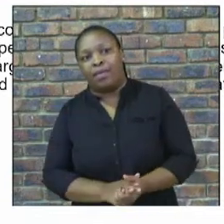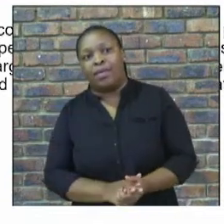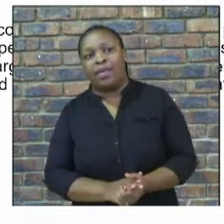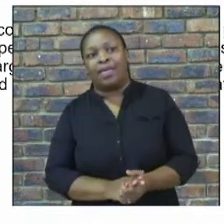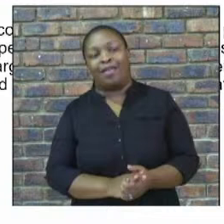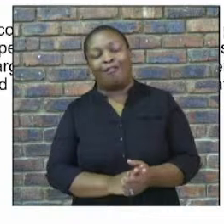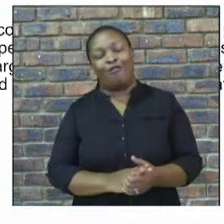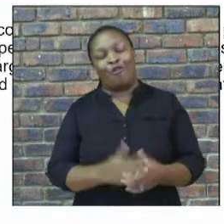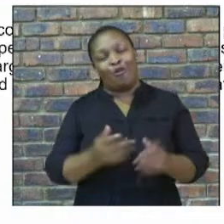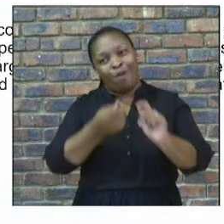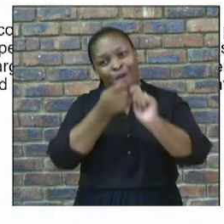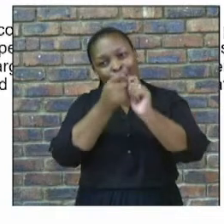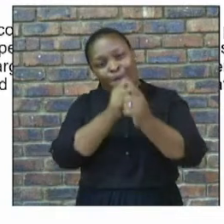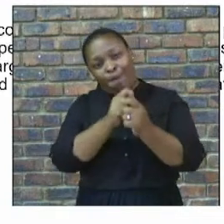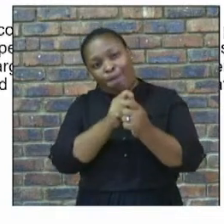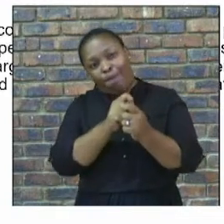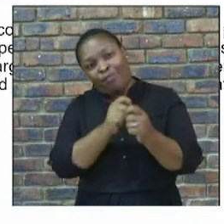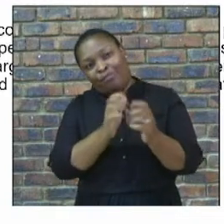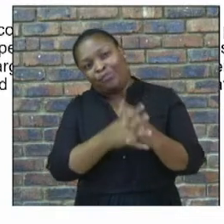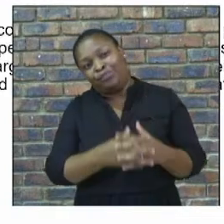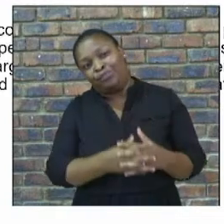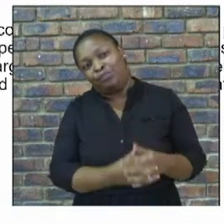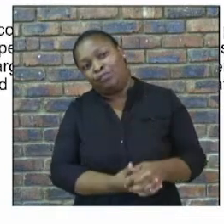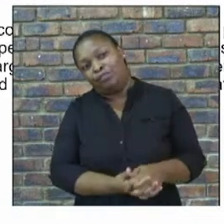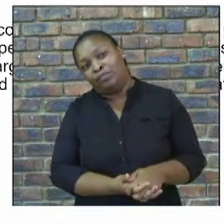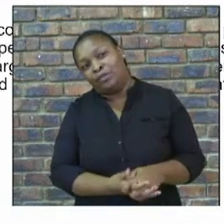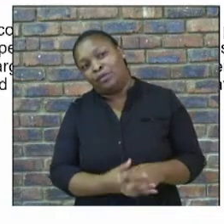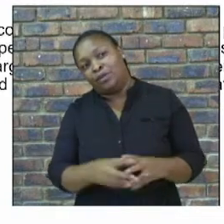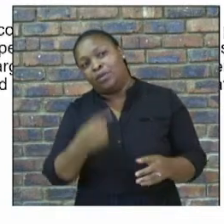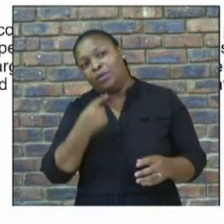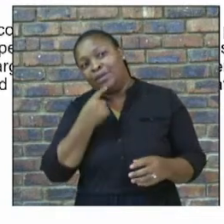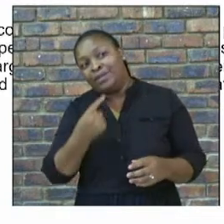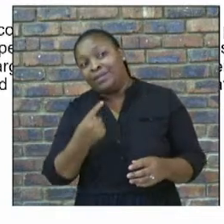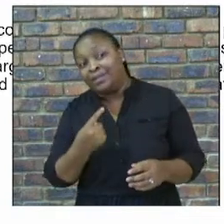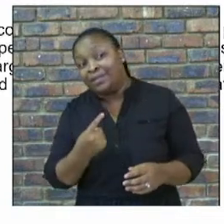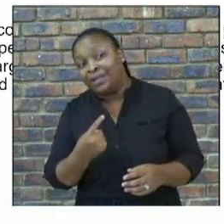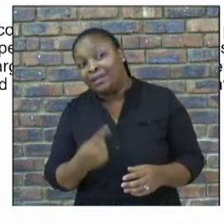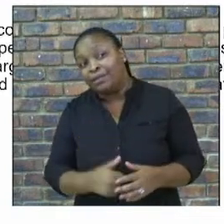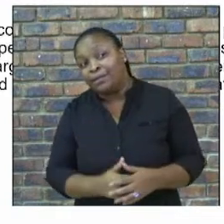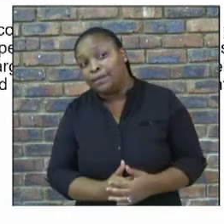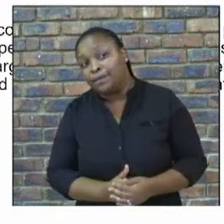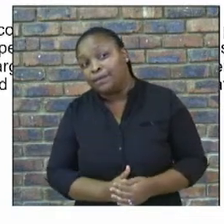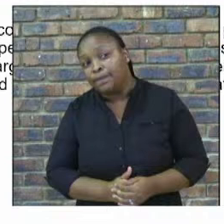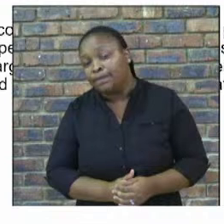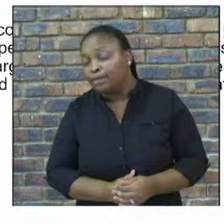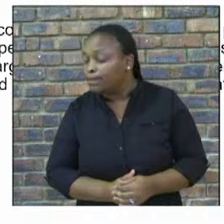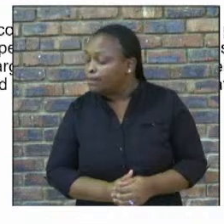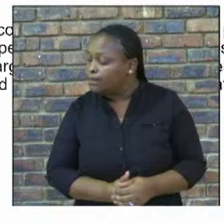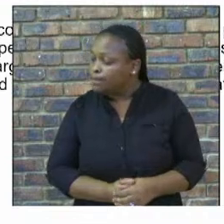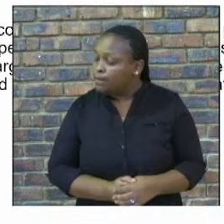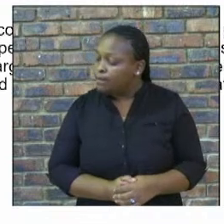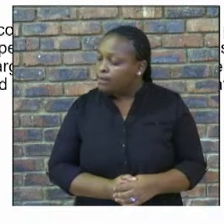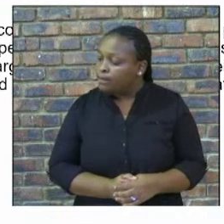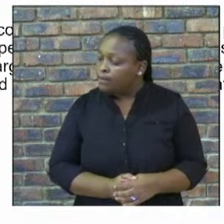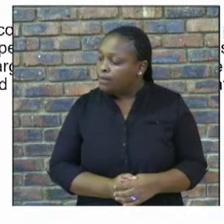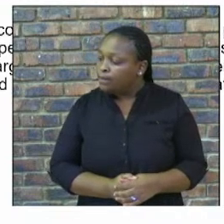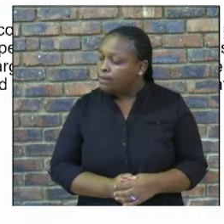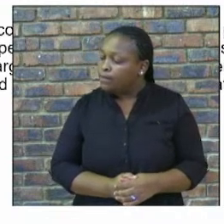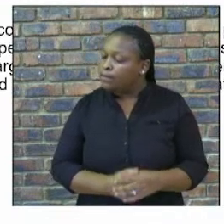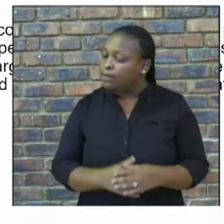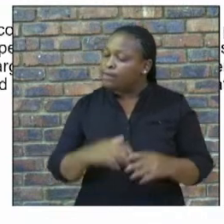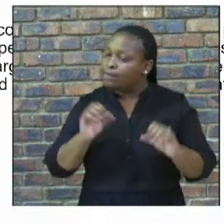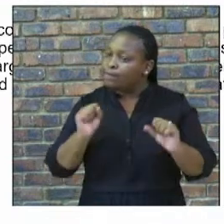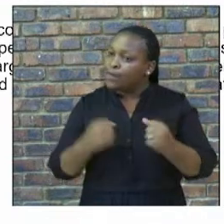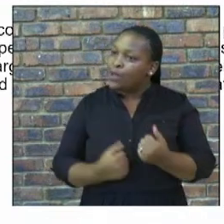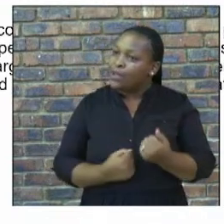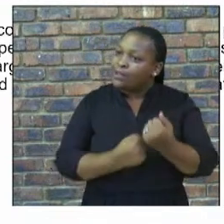amendment ya Cooperative Banks Act. So we're saying, I think it is a progressive move, especially if you look at the move